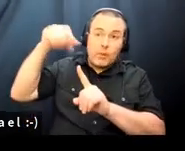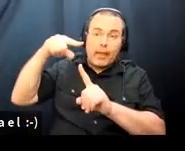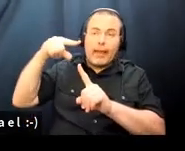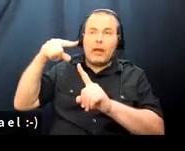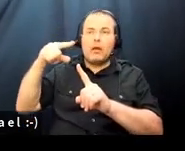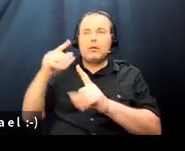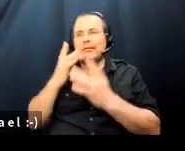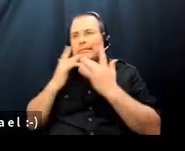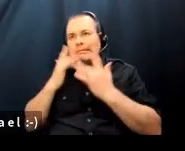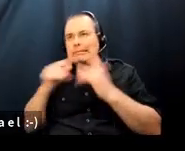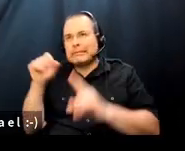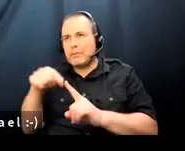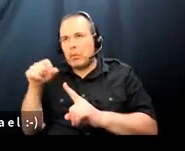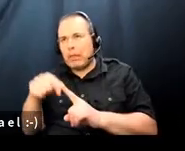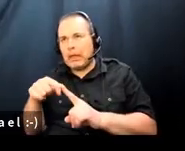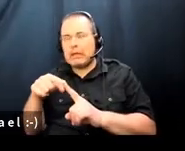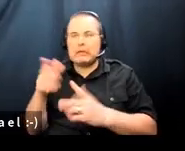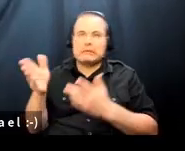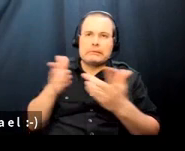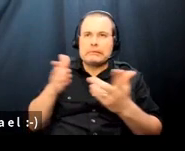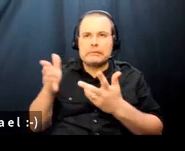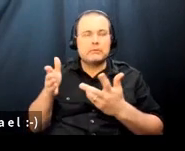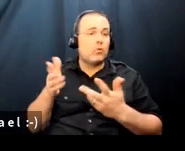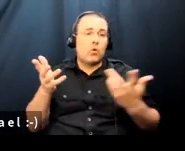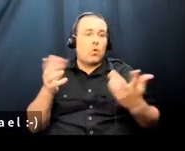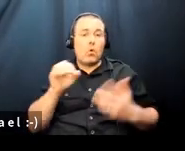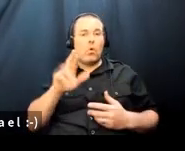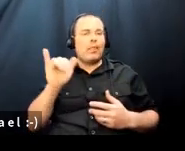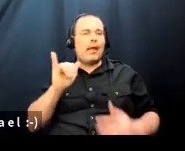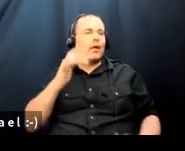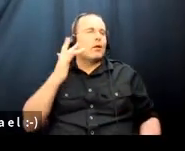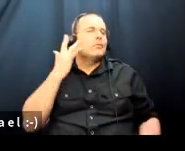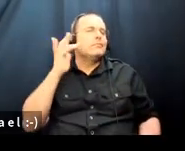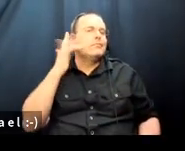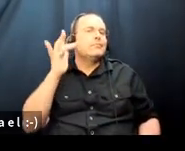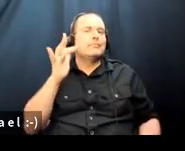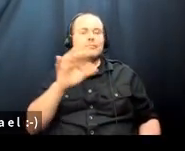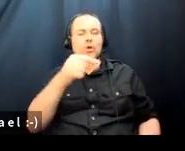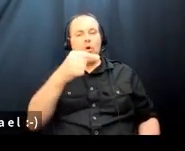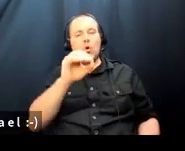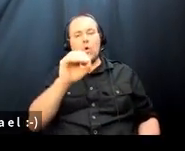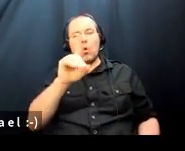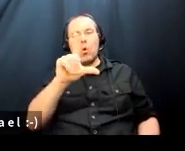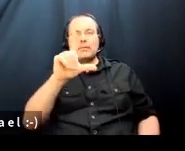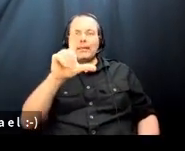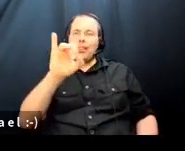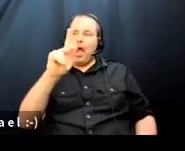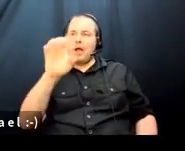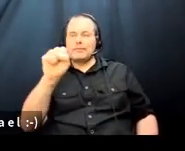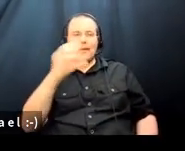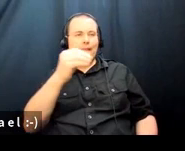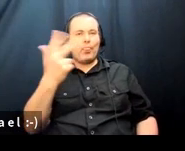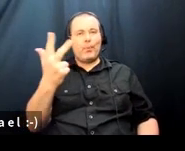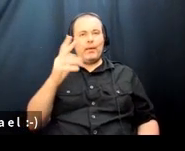you. Or is it, like the Goldilocks and the 3 bears? Is it just right? That's what